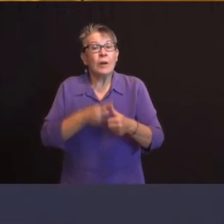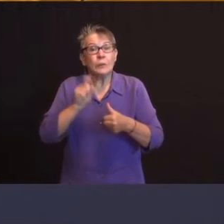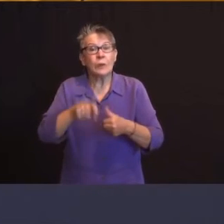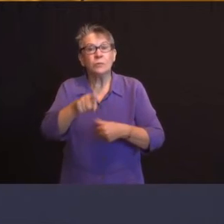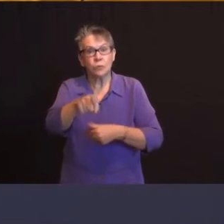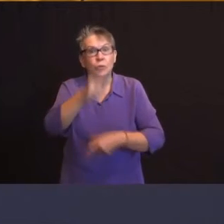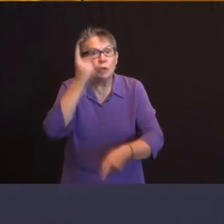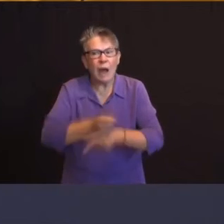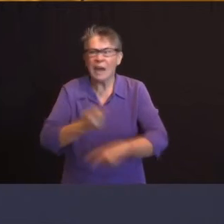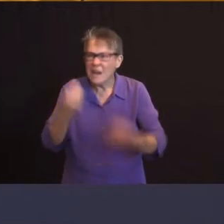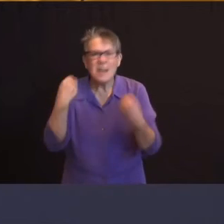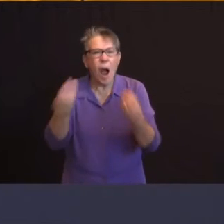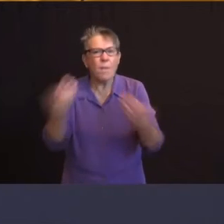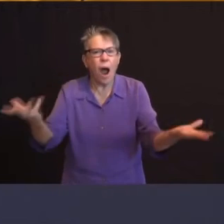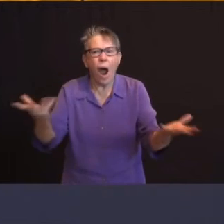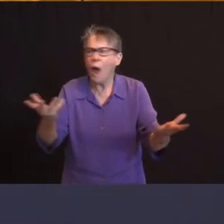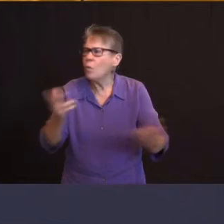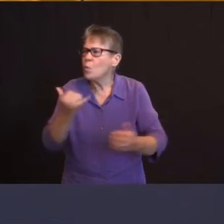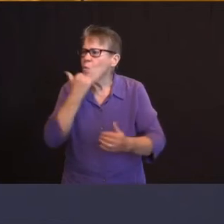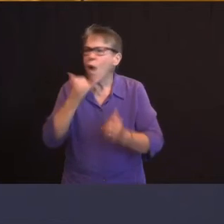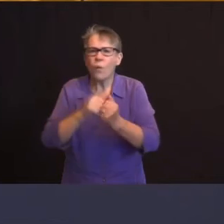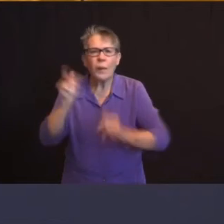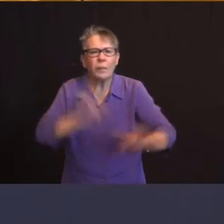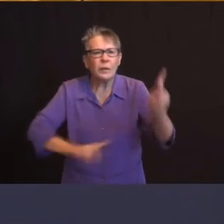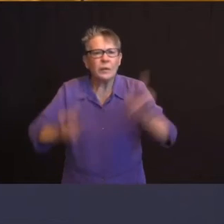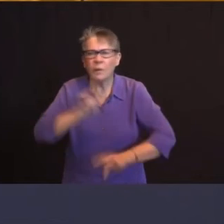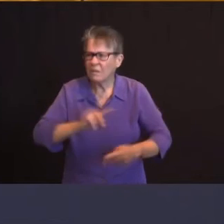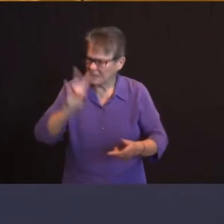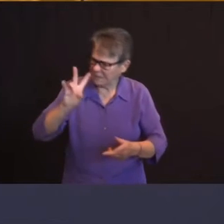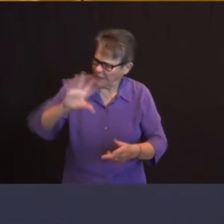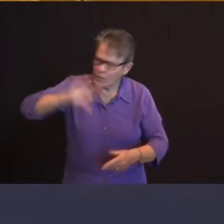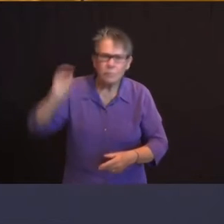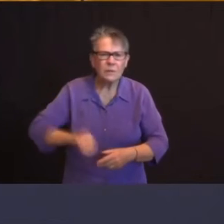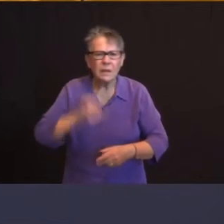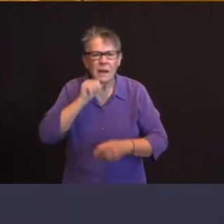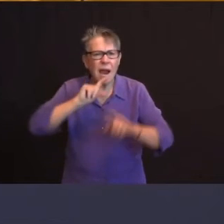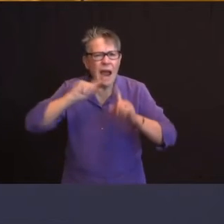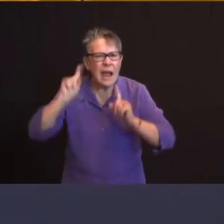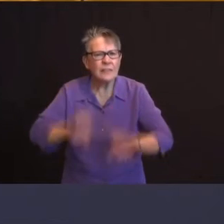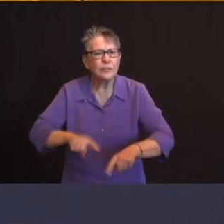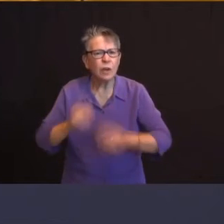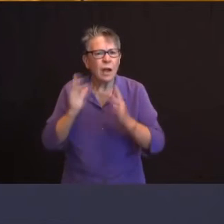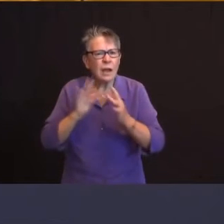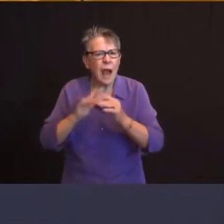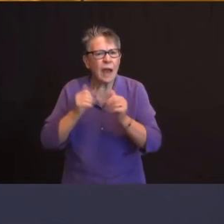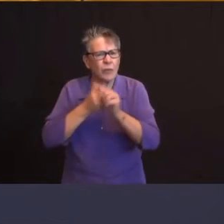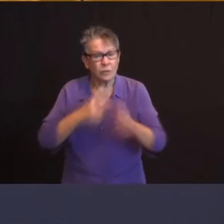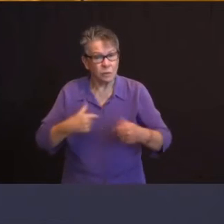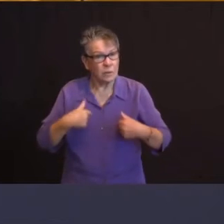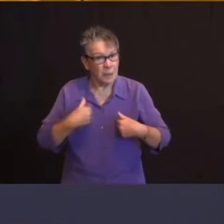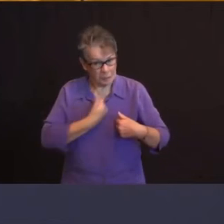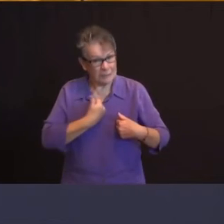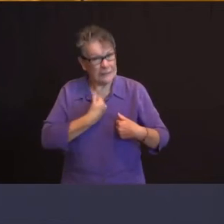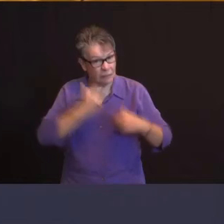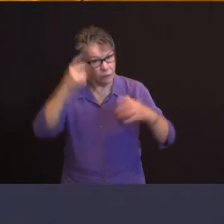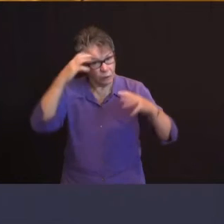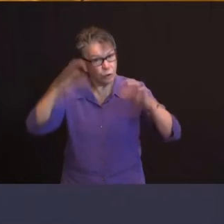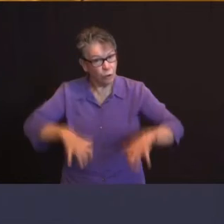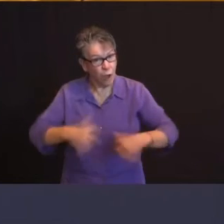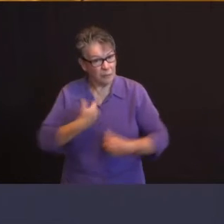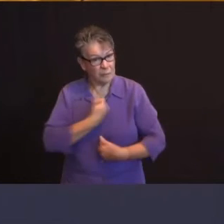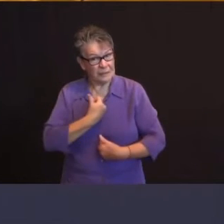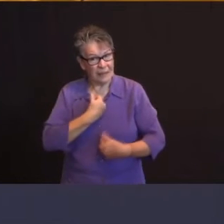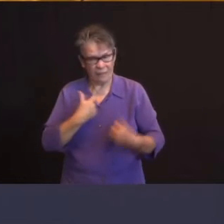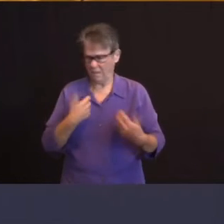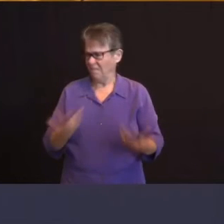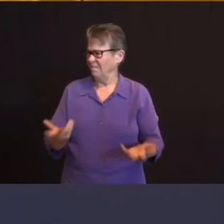frankly, shocked me as I went over it this morning in terms of the latest data. Completely unacceptable.